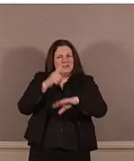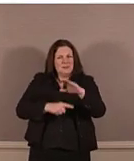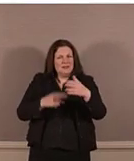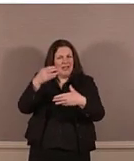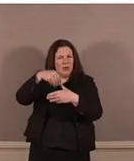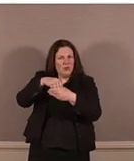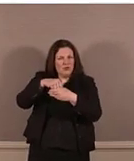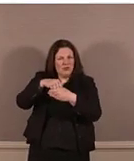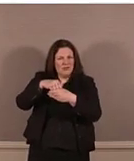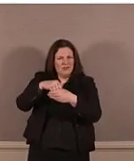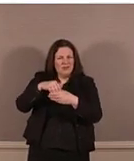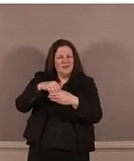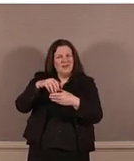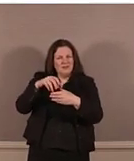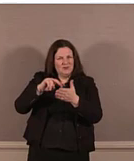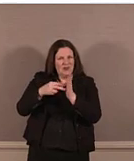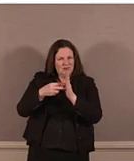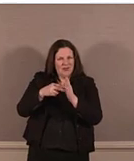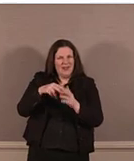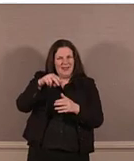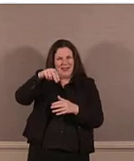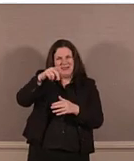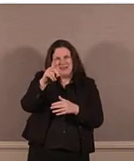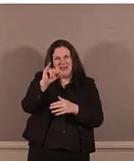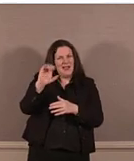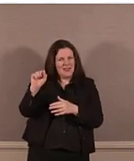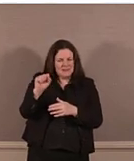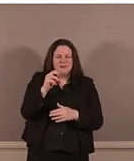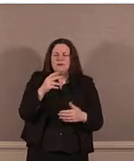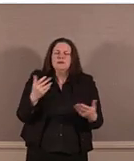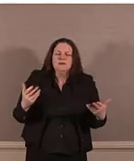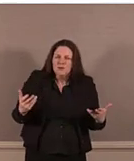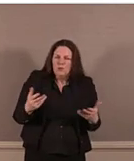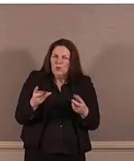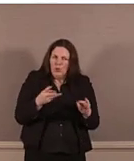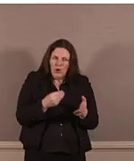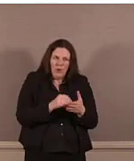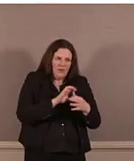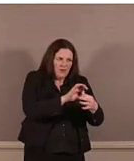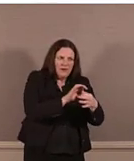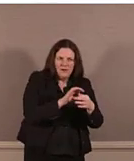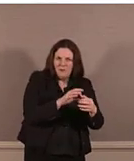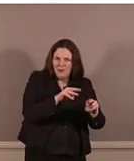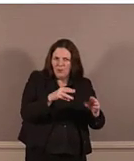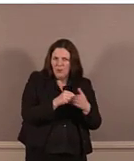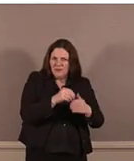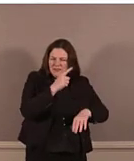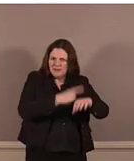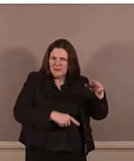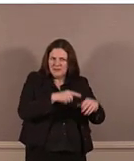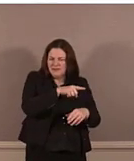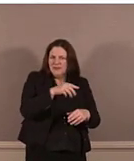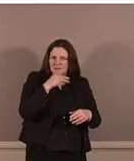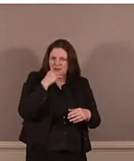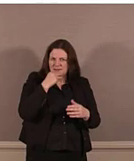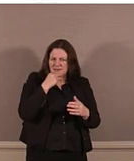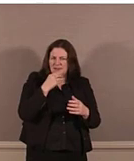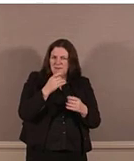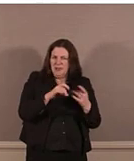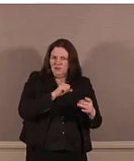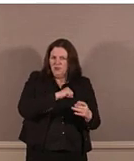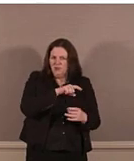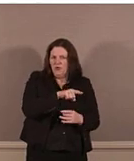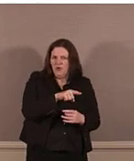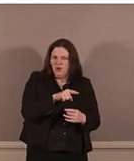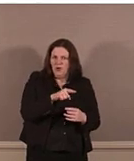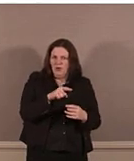And also, we publish figures on numbers of persons with disabilities declaring that they have a disability in